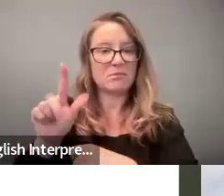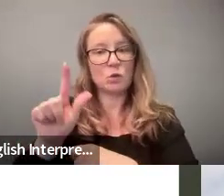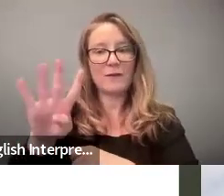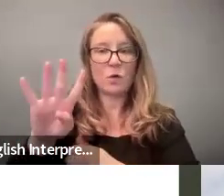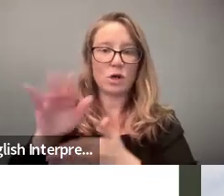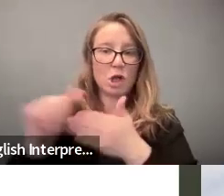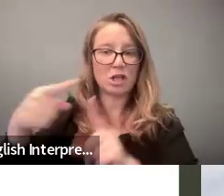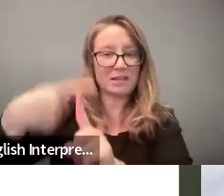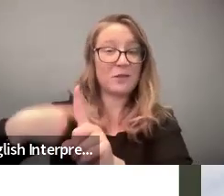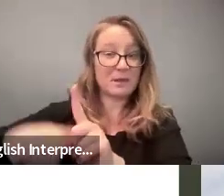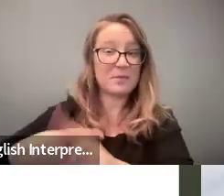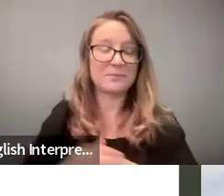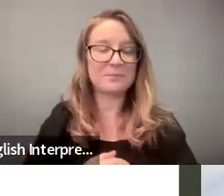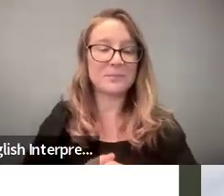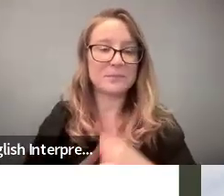$24 a month.